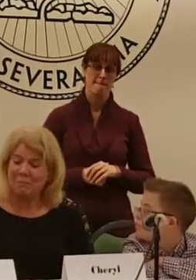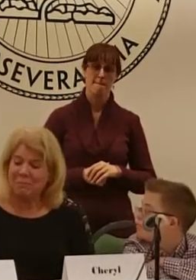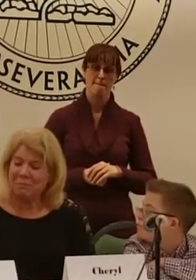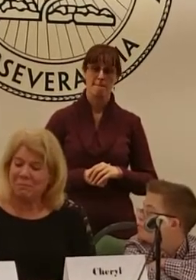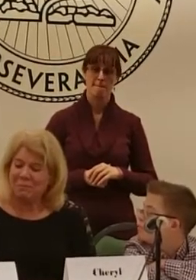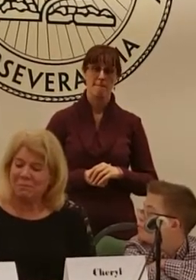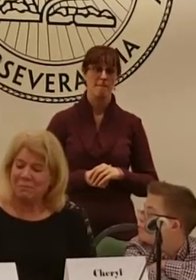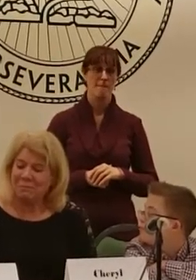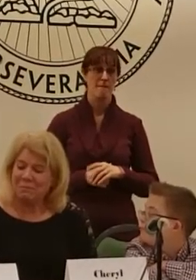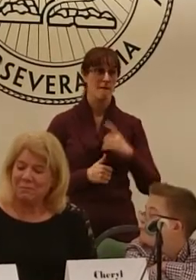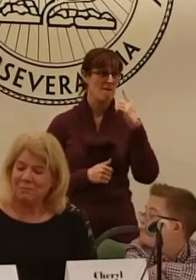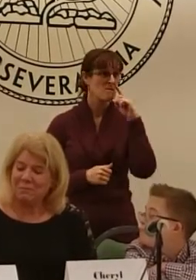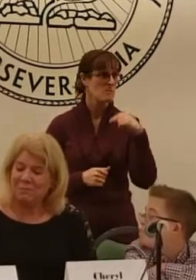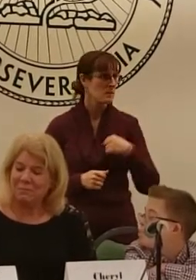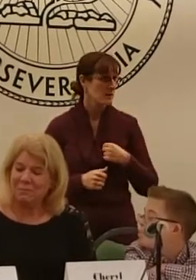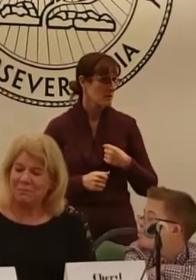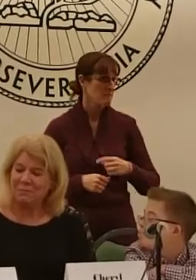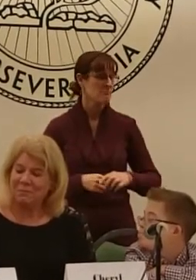for me.